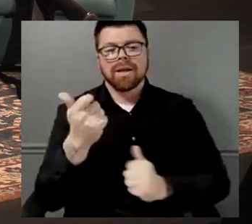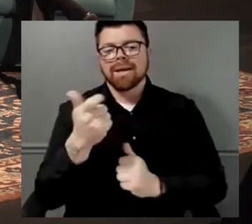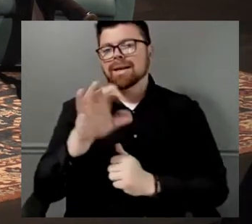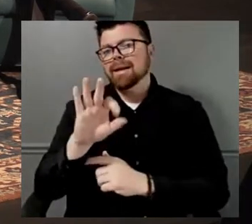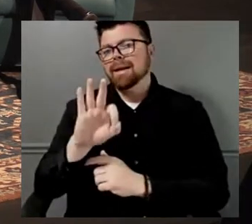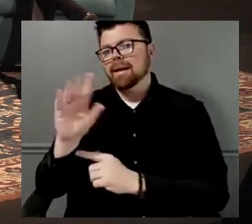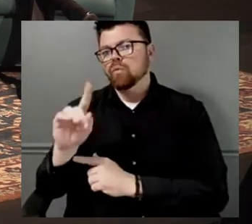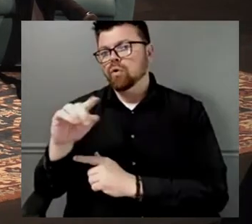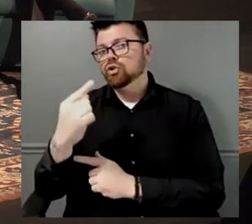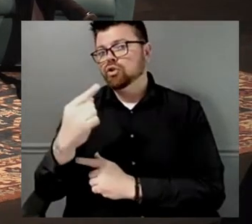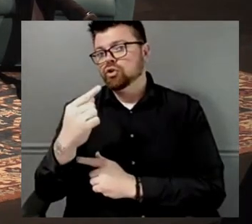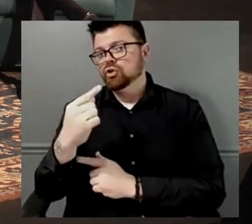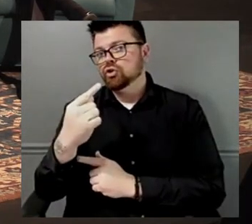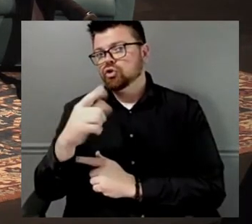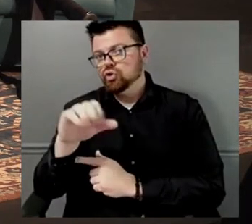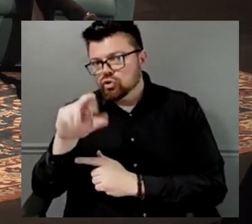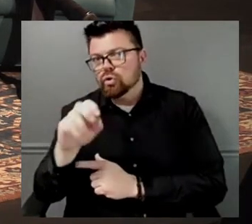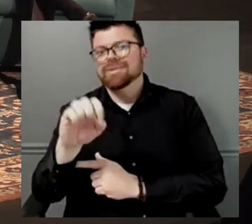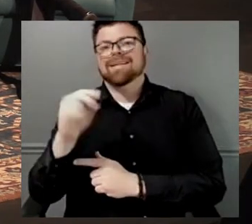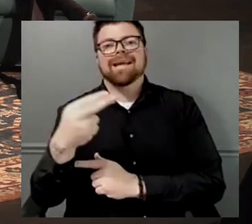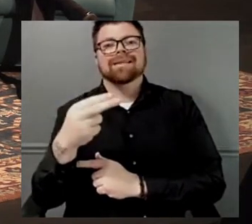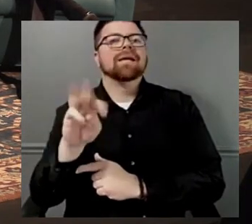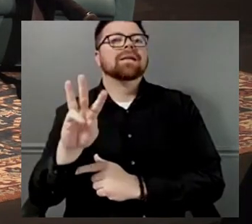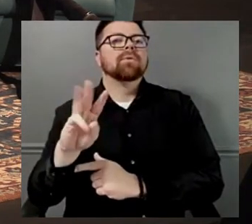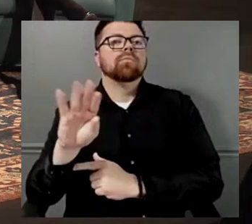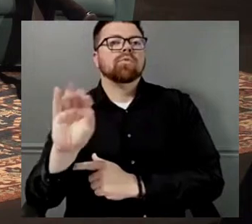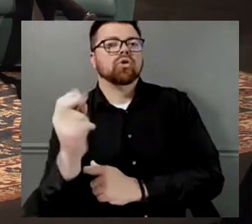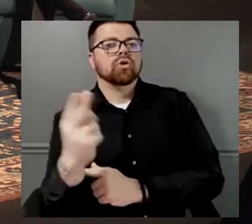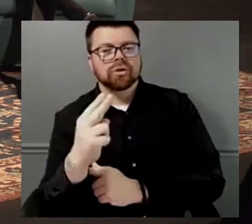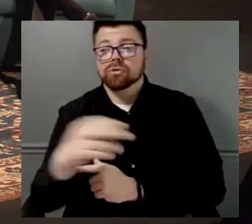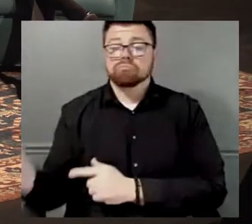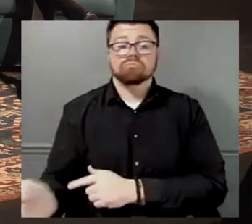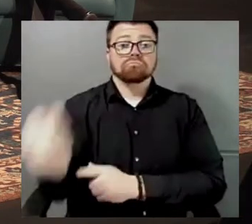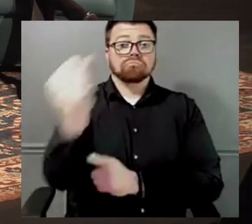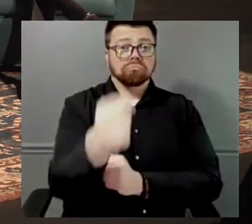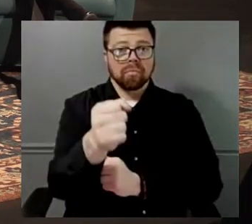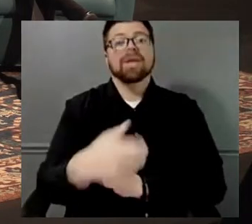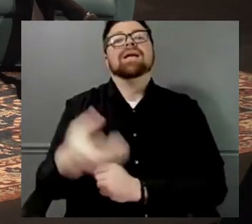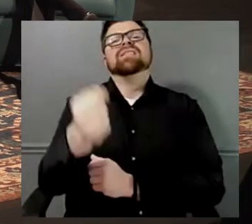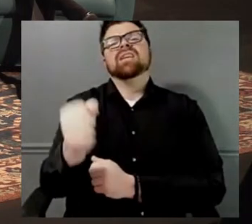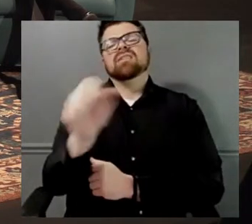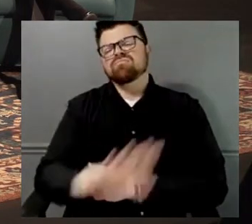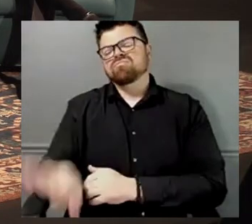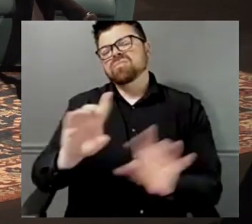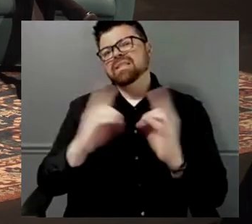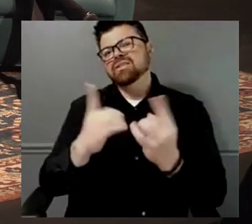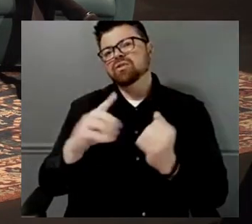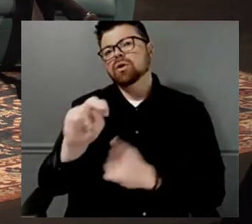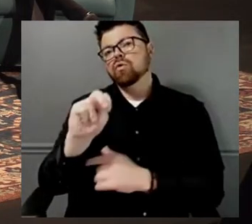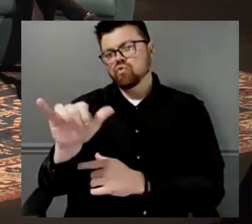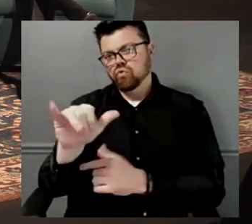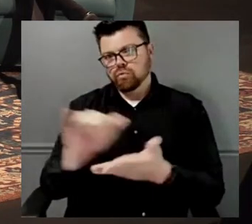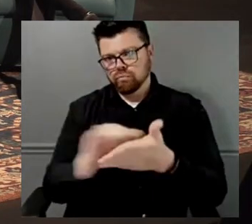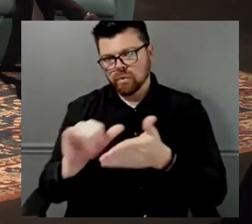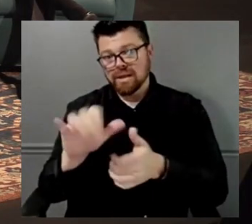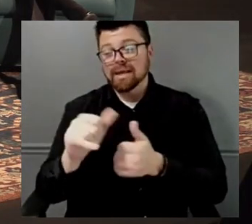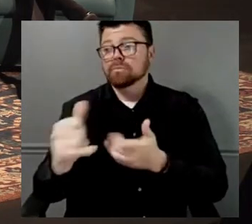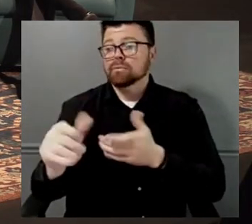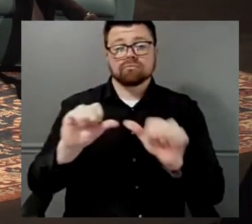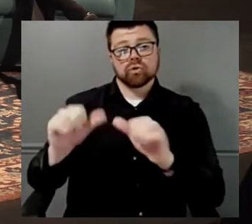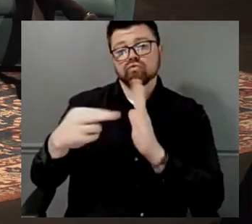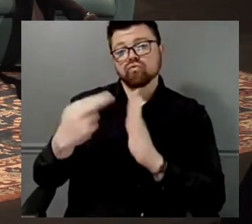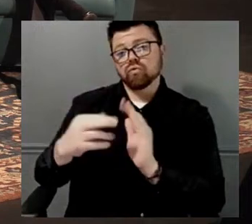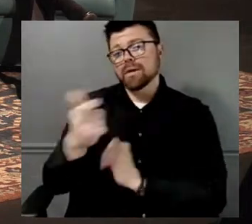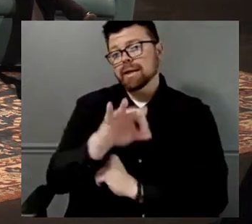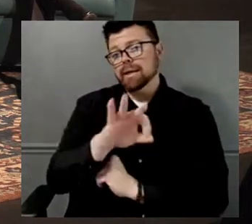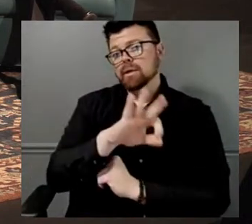H.W. Bush nominated her to the U.S. District Court, Southern District of New York, and she served in that role from 1992 to